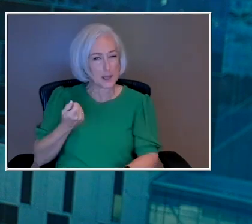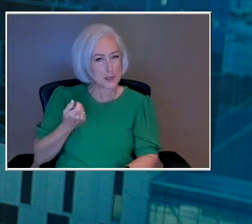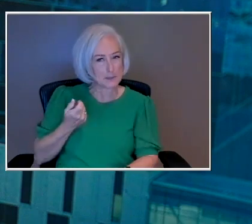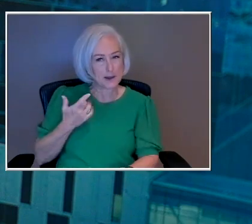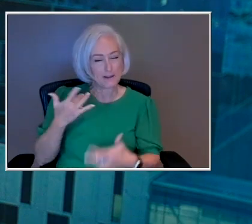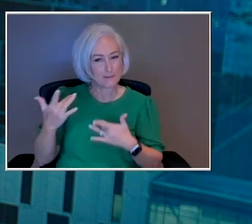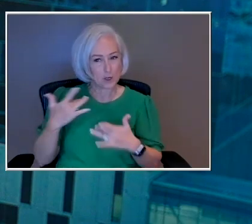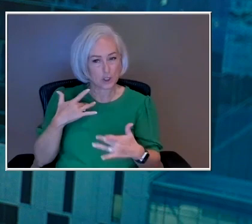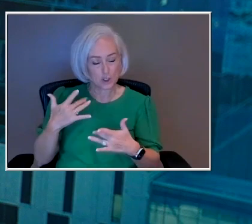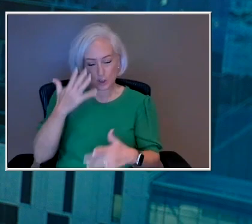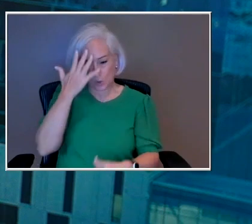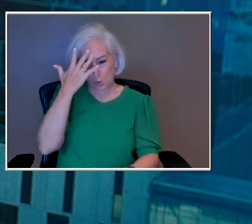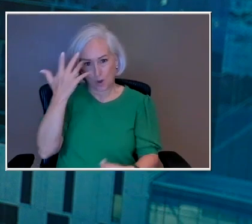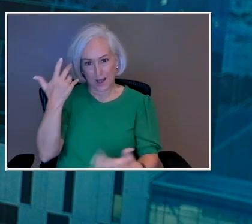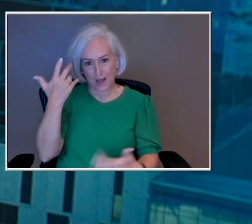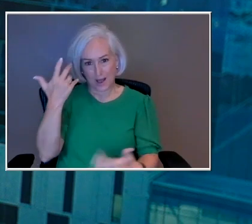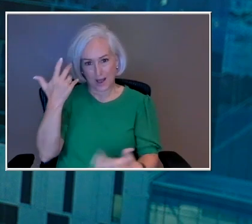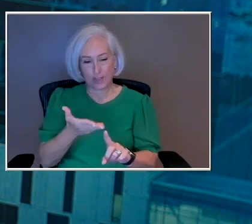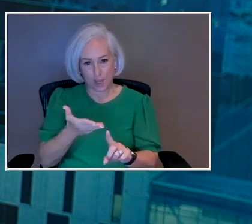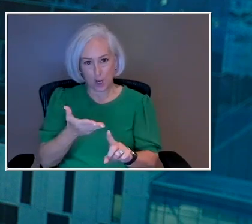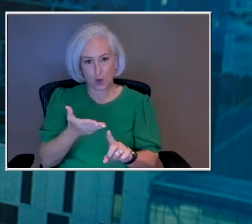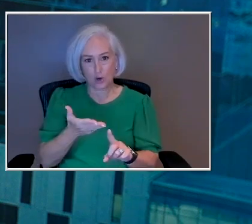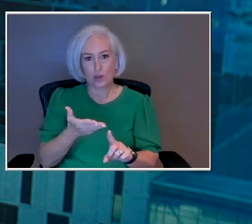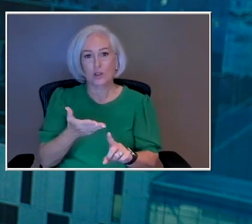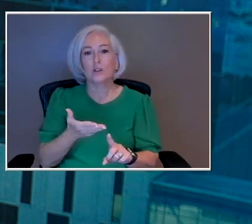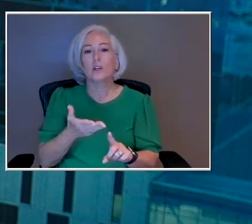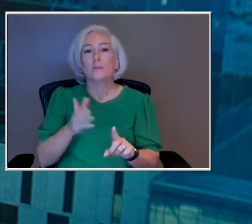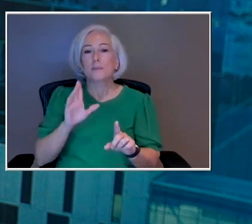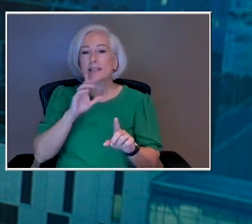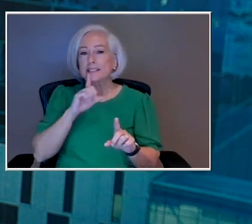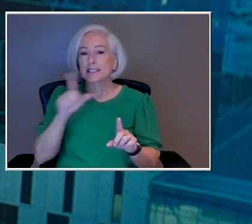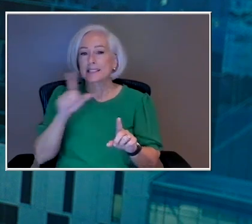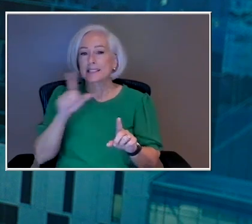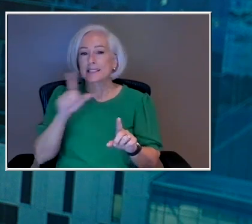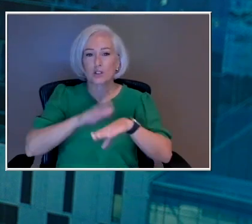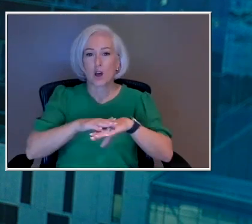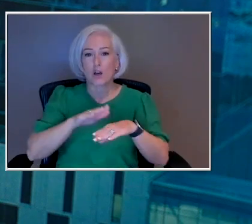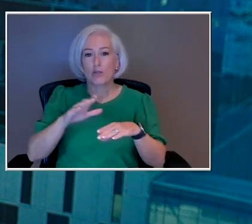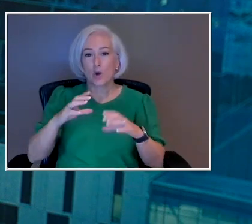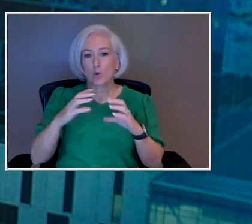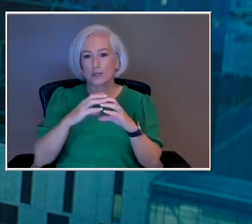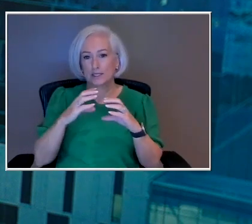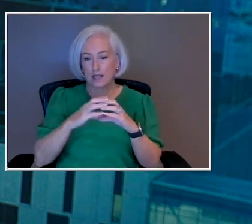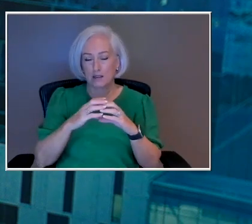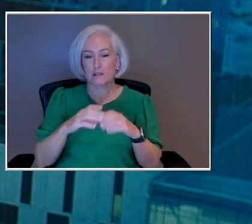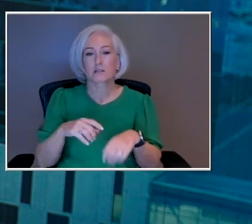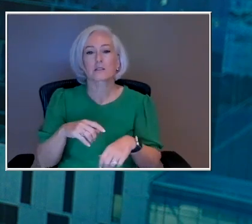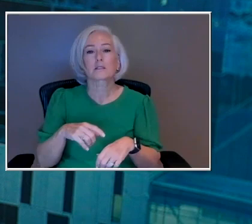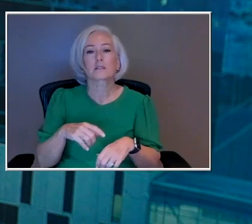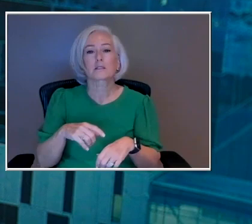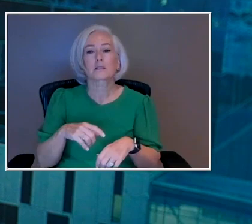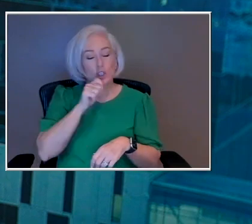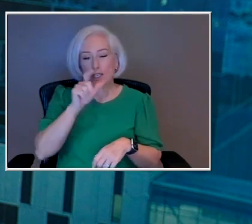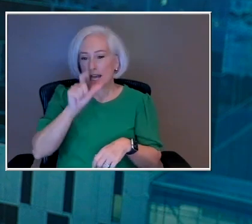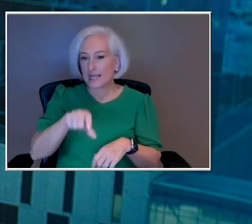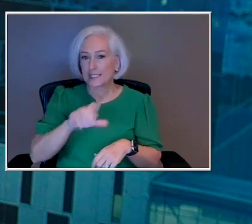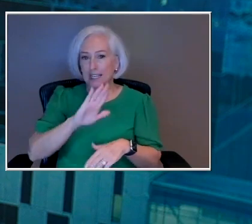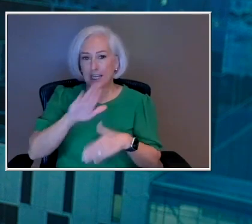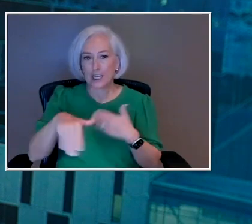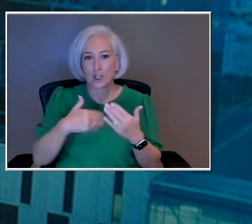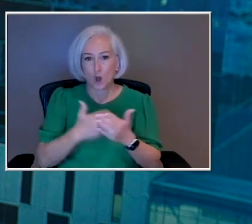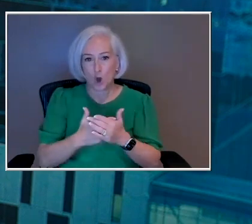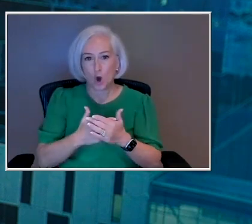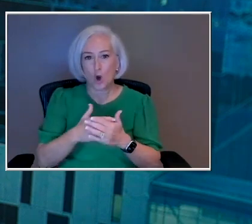isolated tumor cells to be gone after chemotherapy. It did not necessitate her having all of her lymph nodes removed, very thankfully, because there's